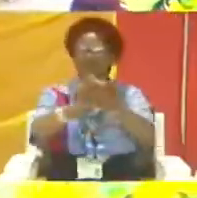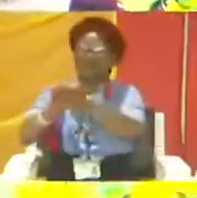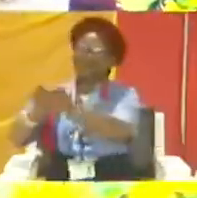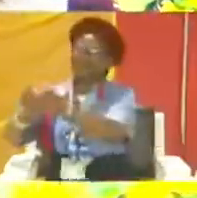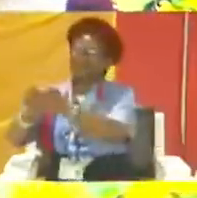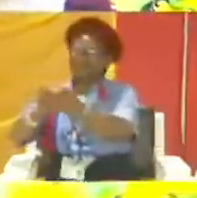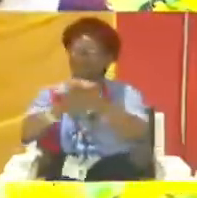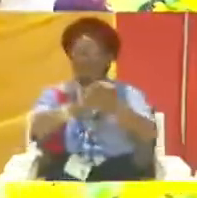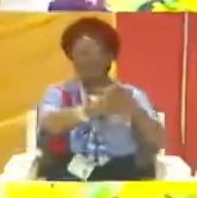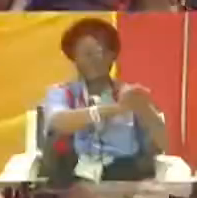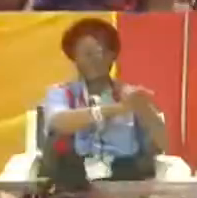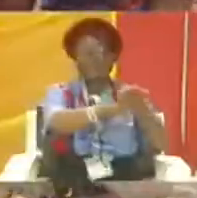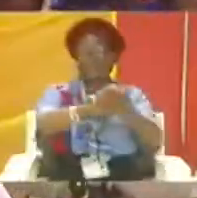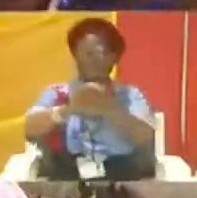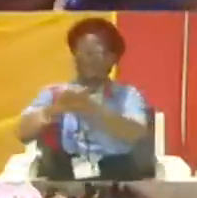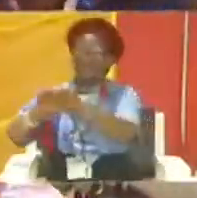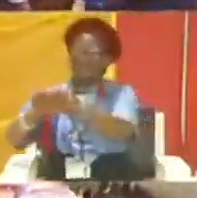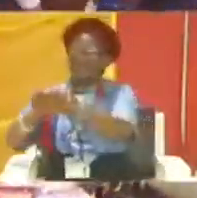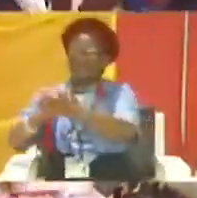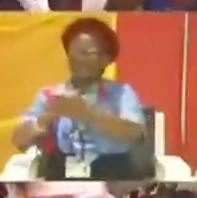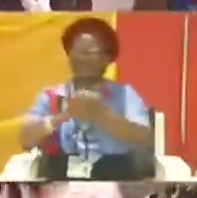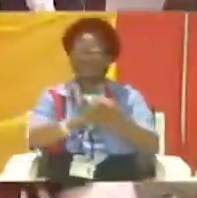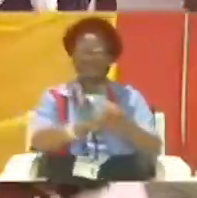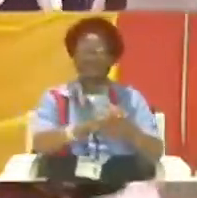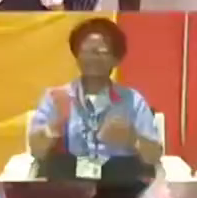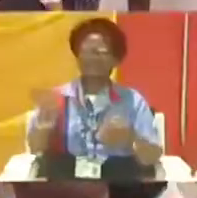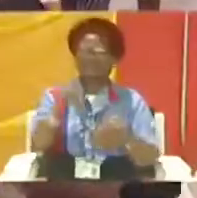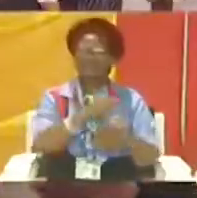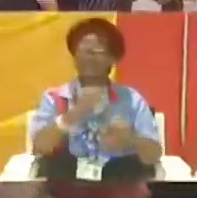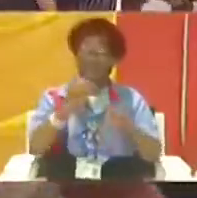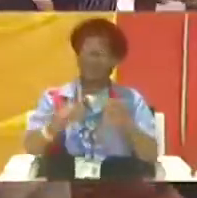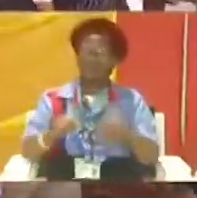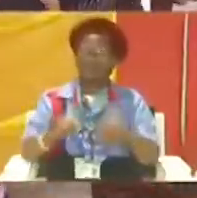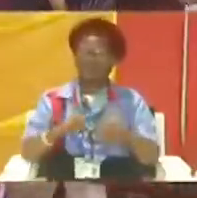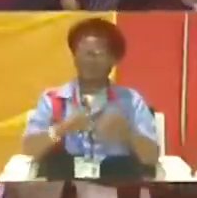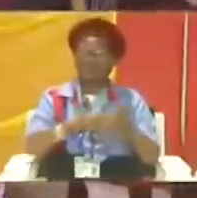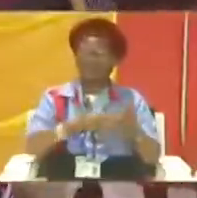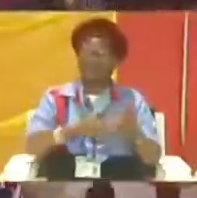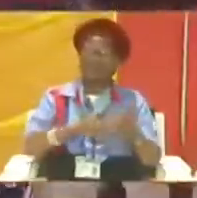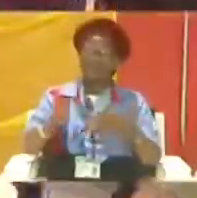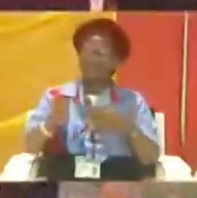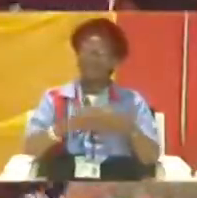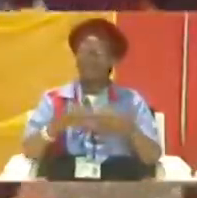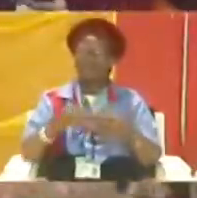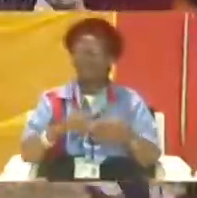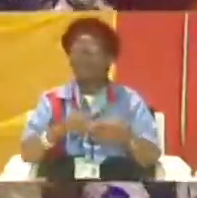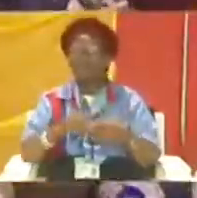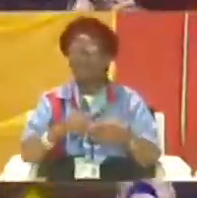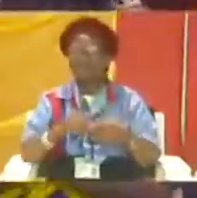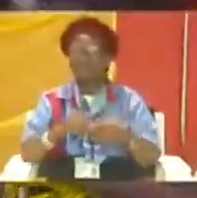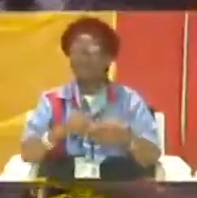Congratulations. You can dance back to your position now.